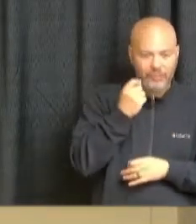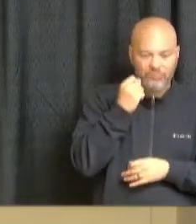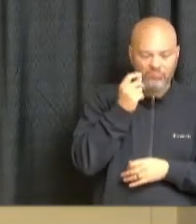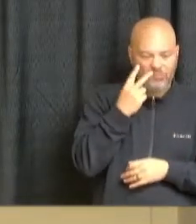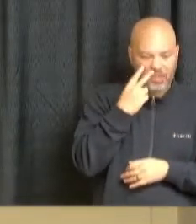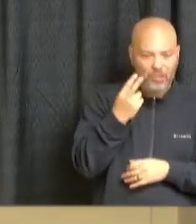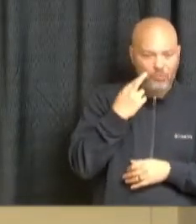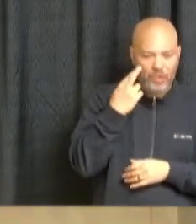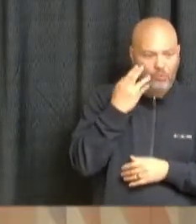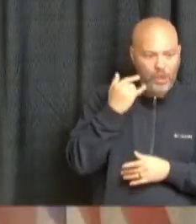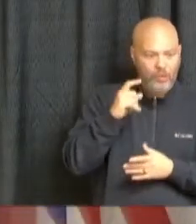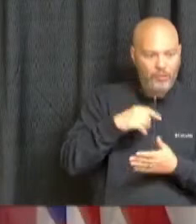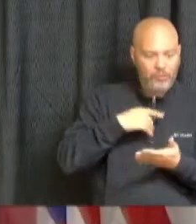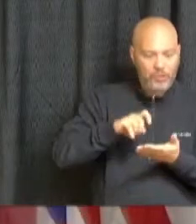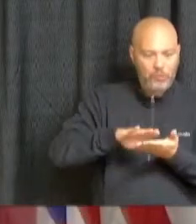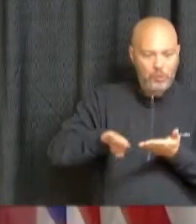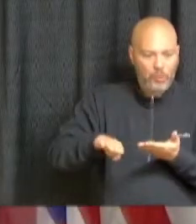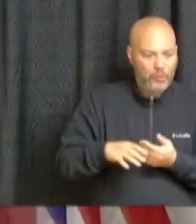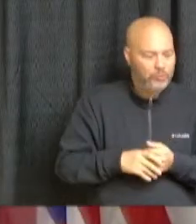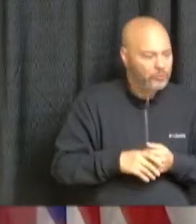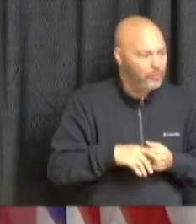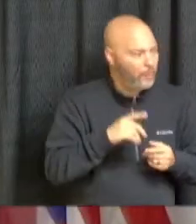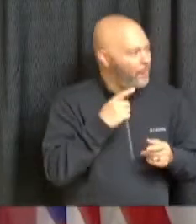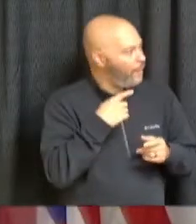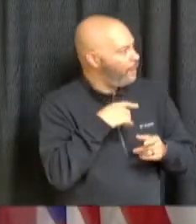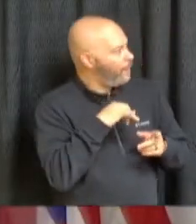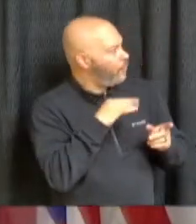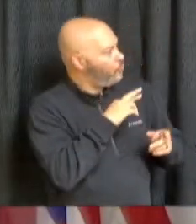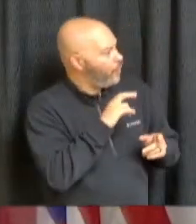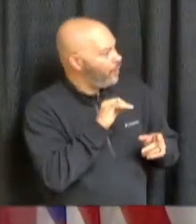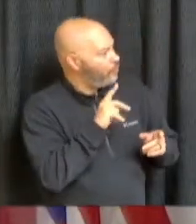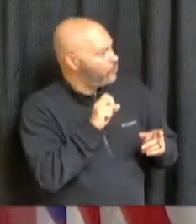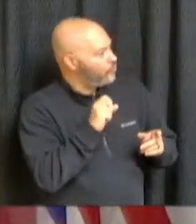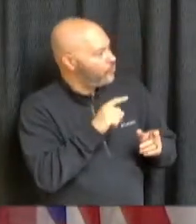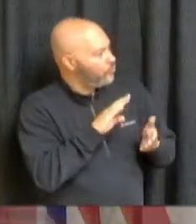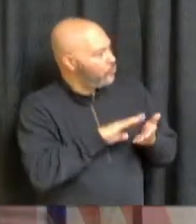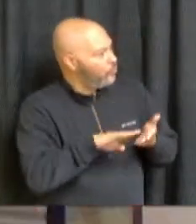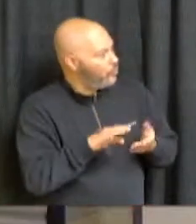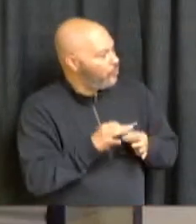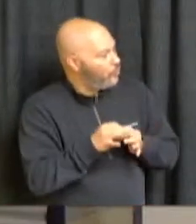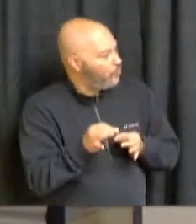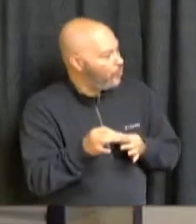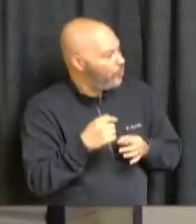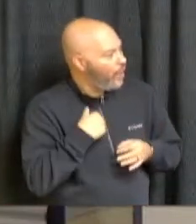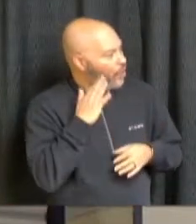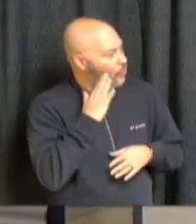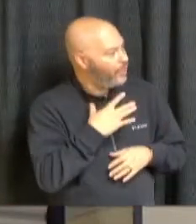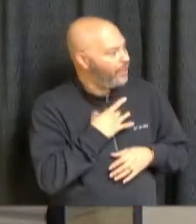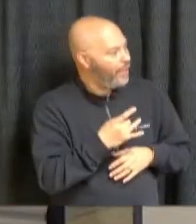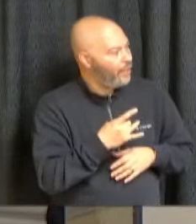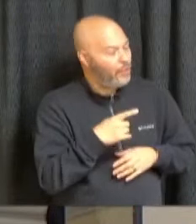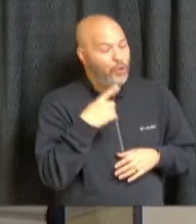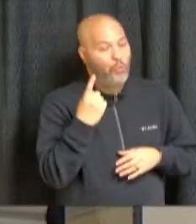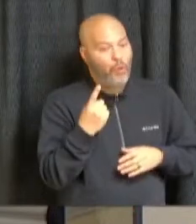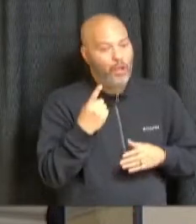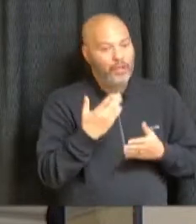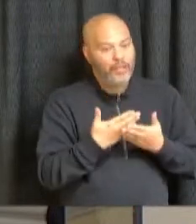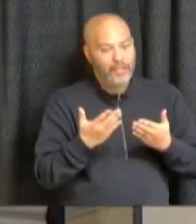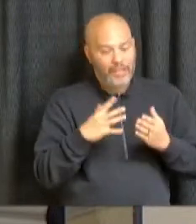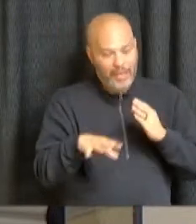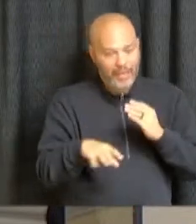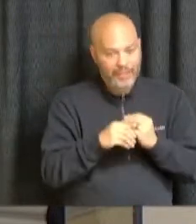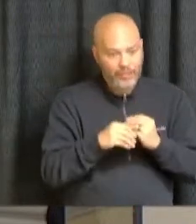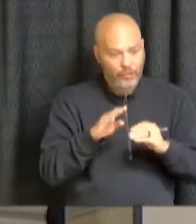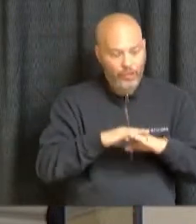you. Councilperson Reynolds on the motion to postpone. You're recognized. I would like to, one of the additions